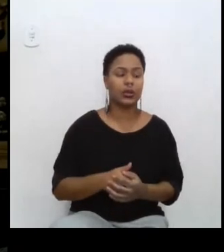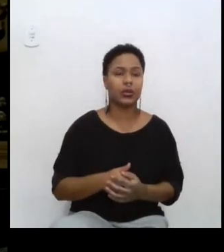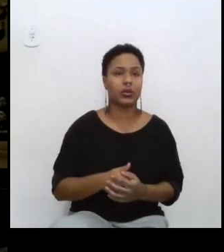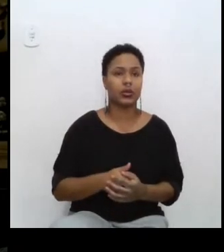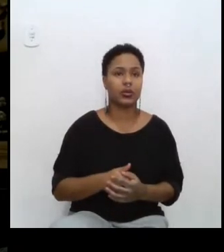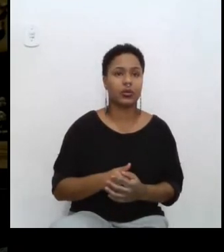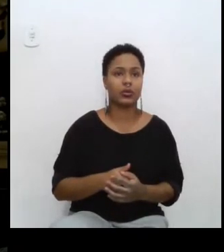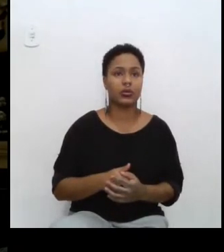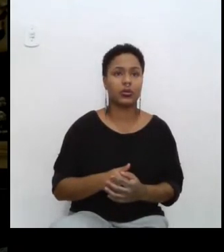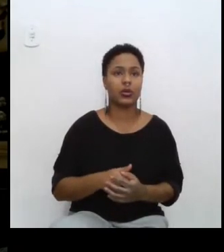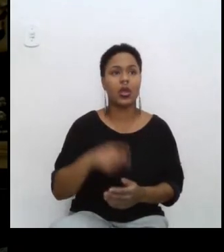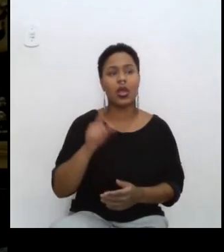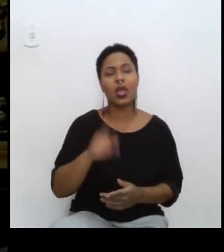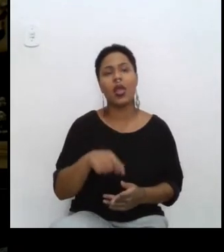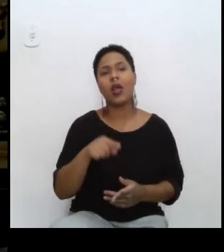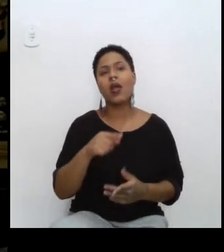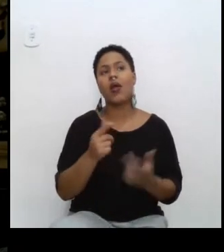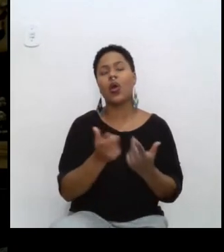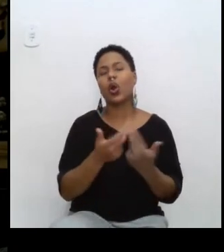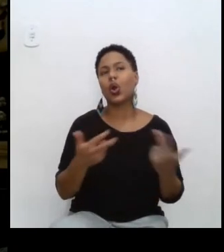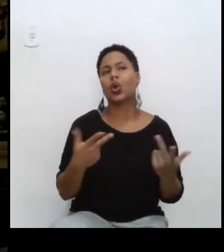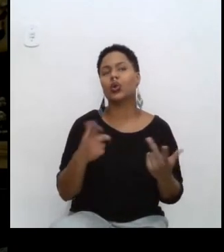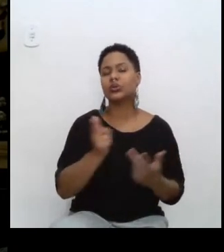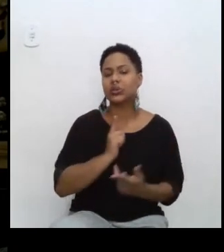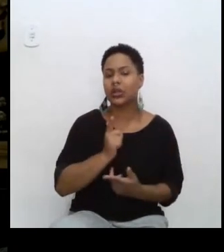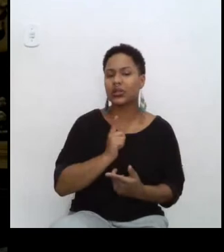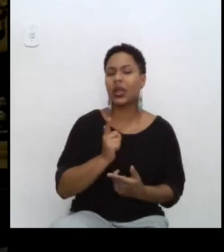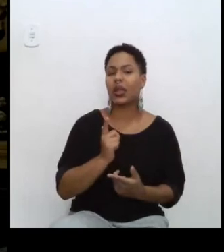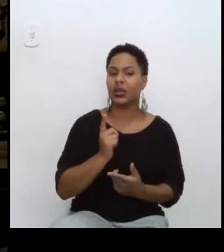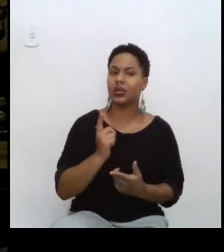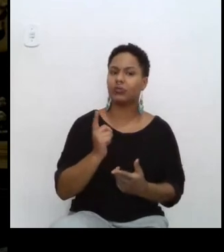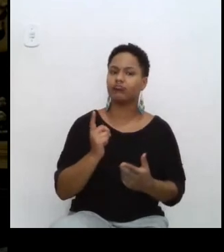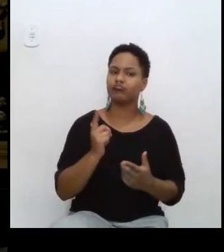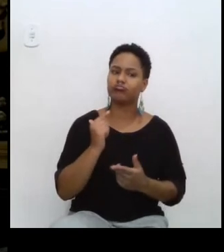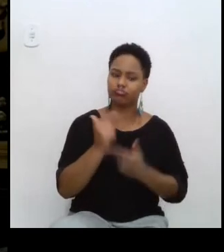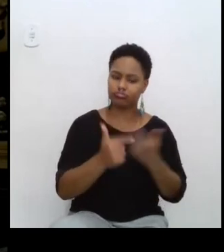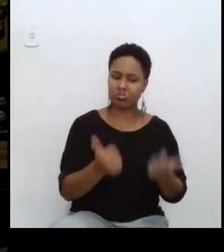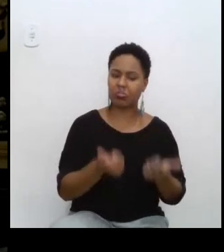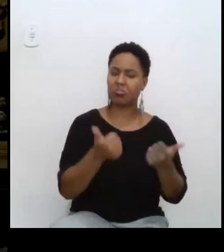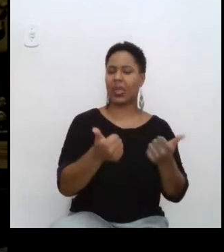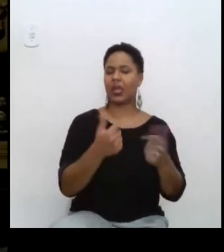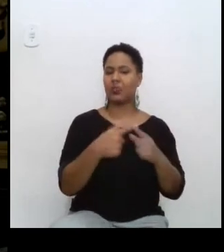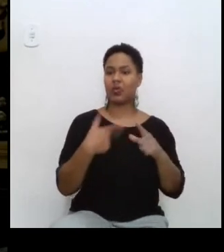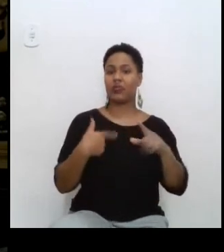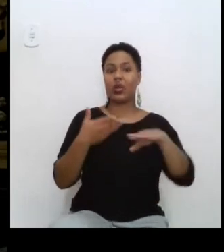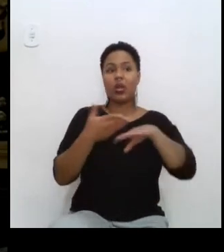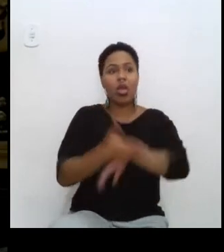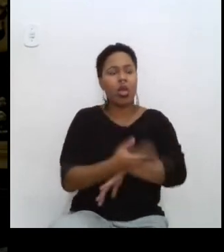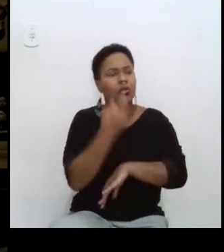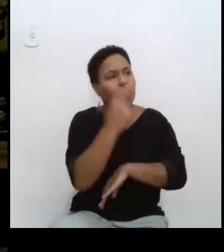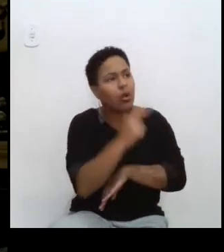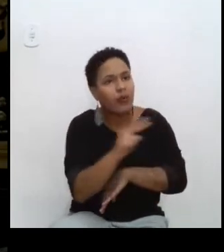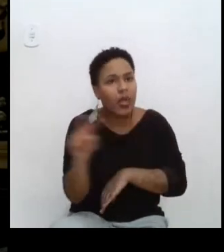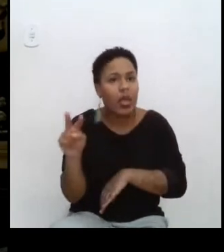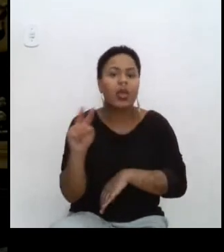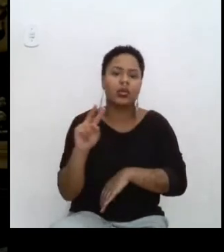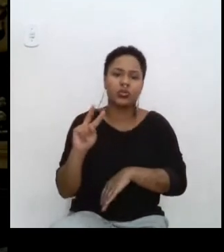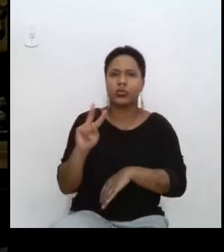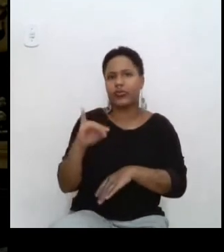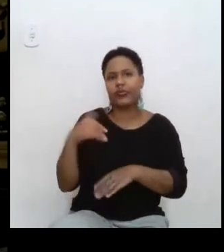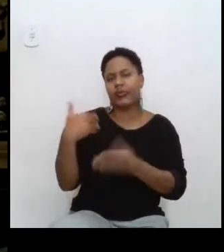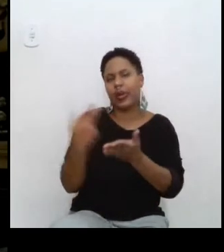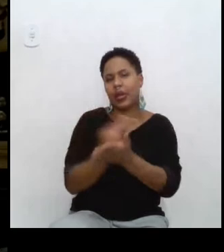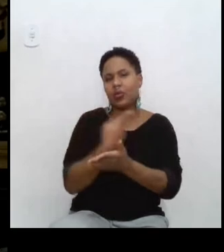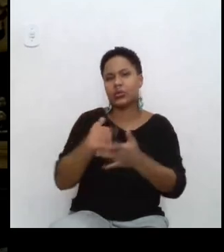behaved in a Zone Going inside at one Place a Window On Fire